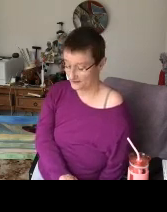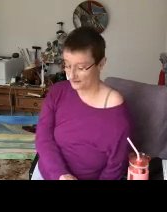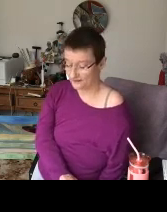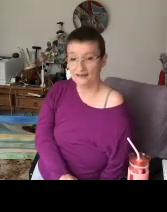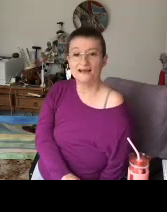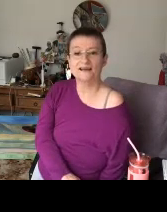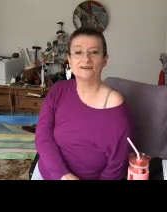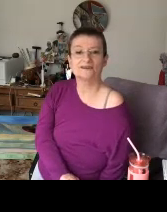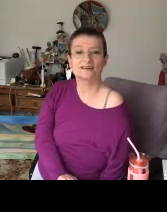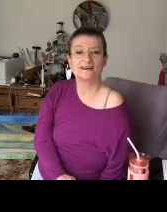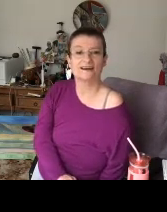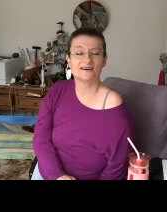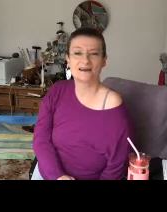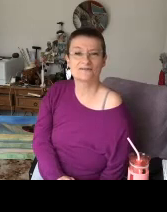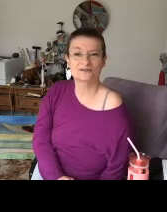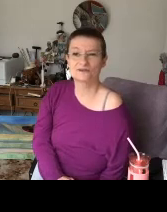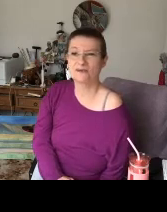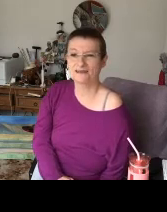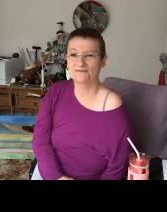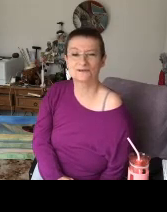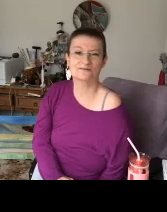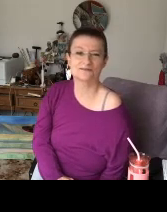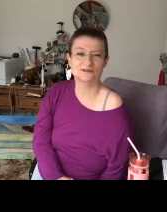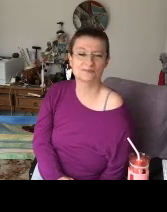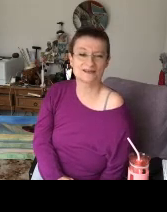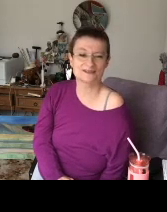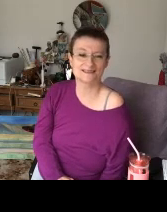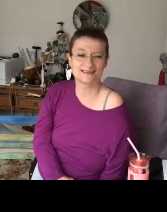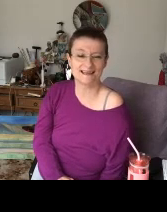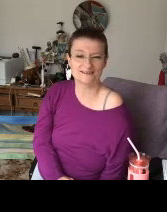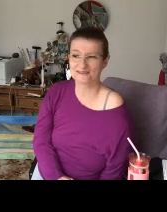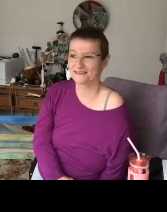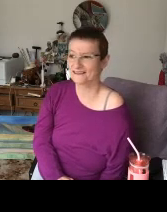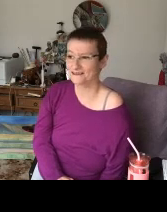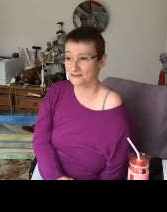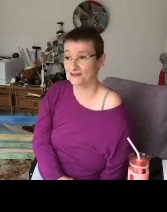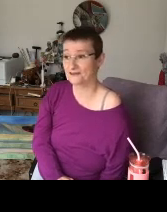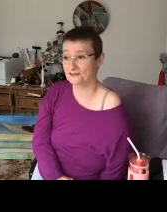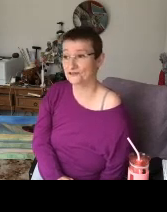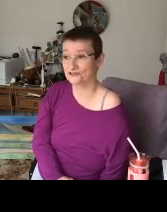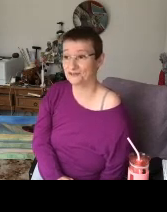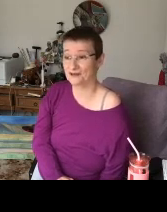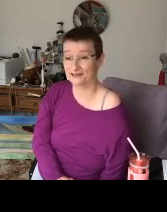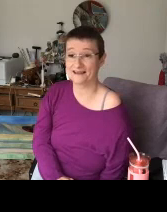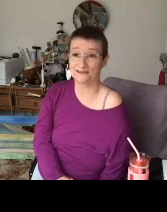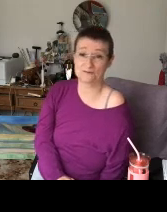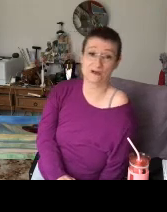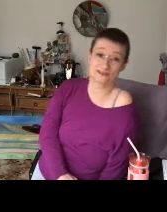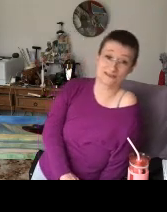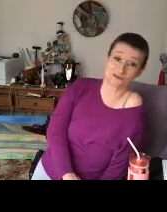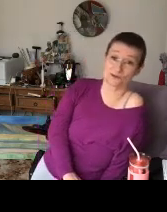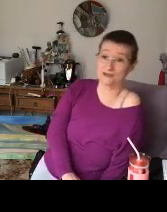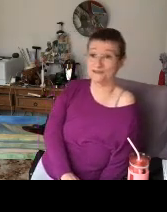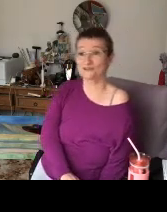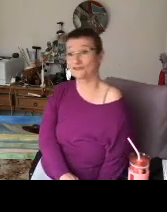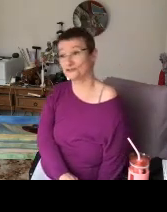environments. And I have such a massive love of painting cats, as I can just see my cat now